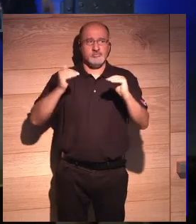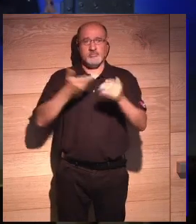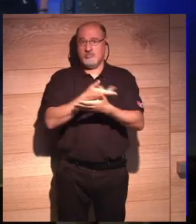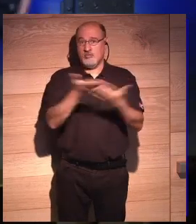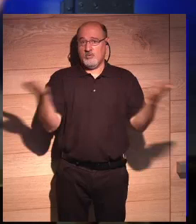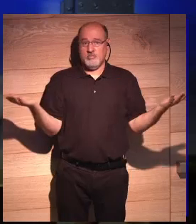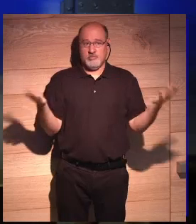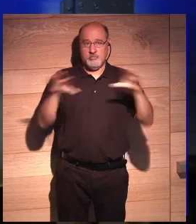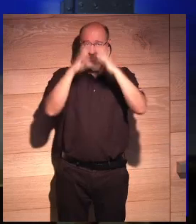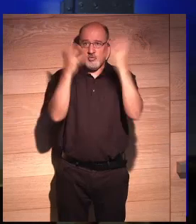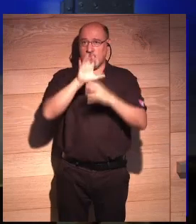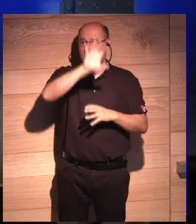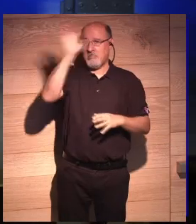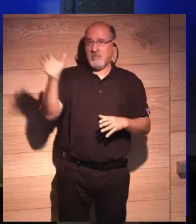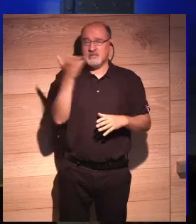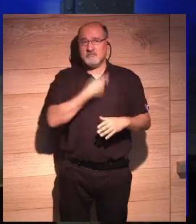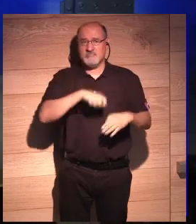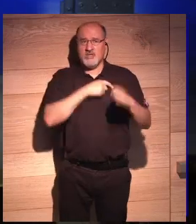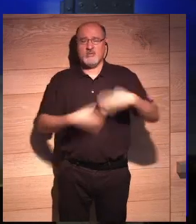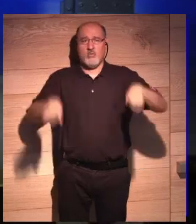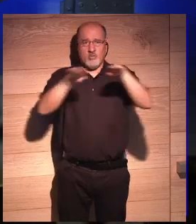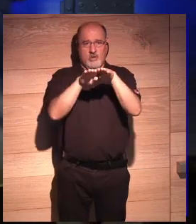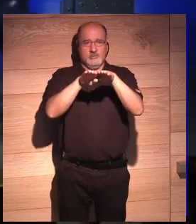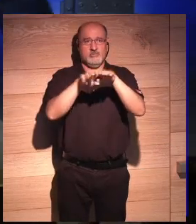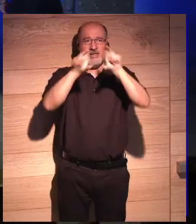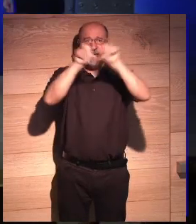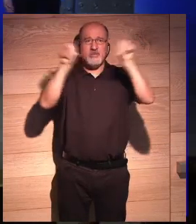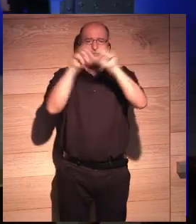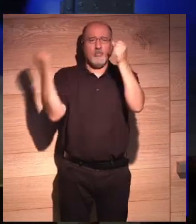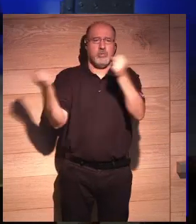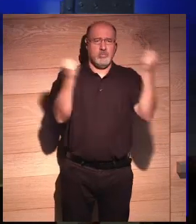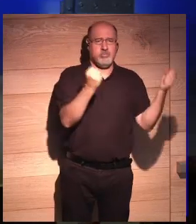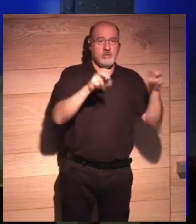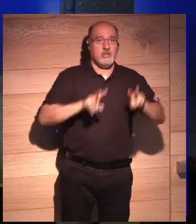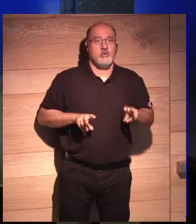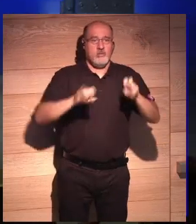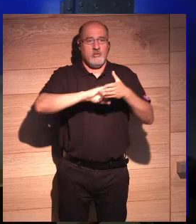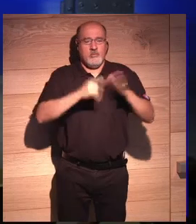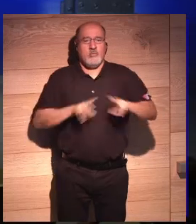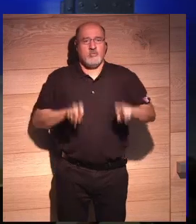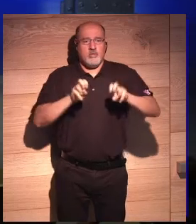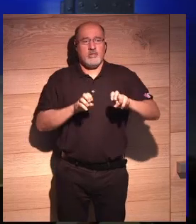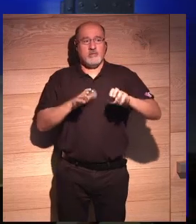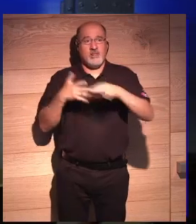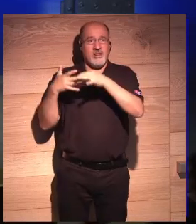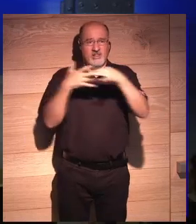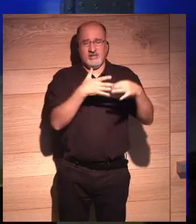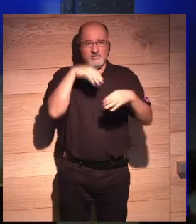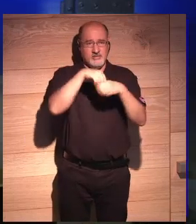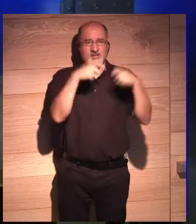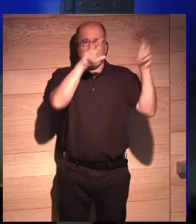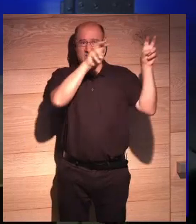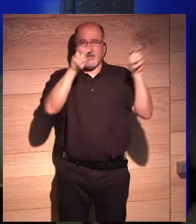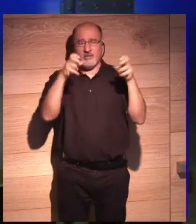professionals that that make the grade with any other country, with companies that are being innovative, companies that